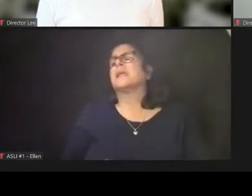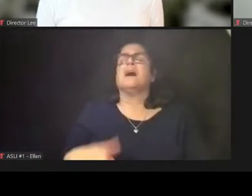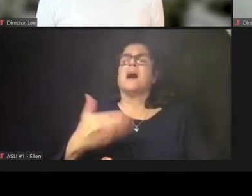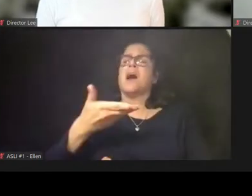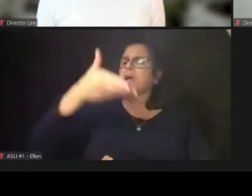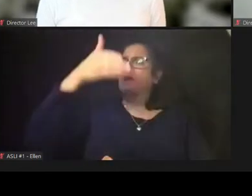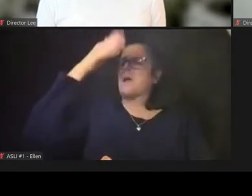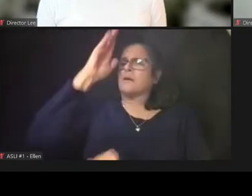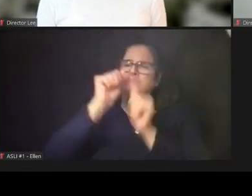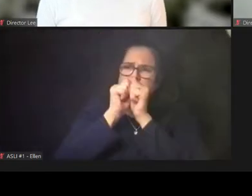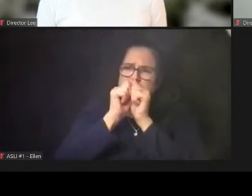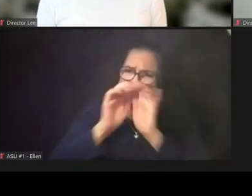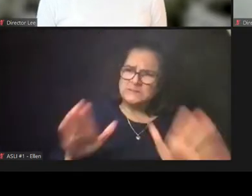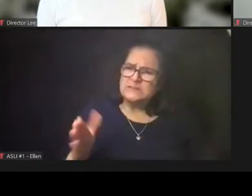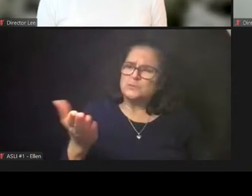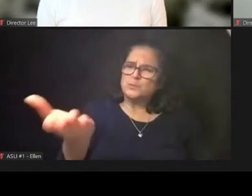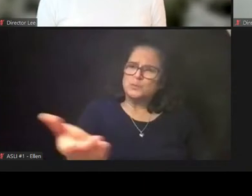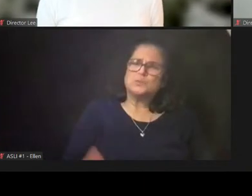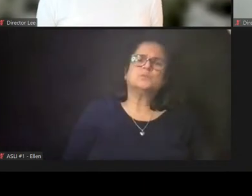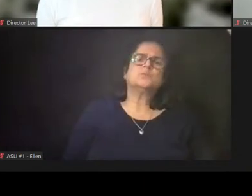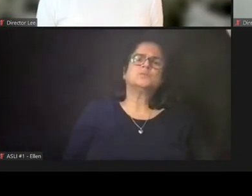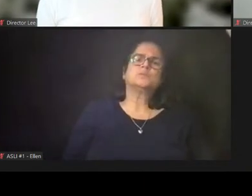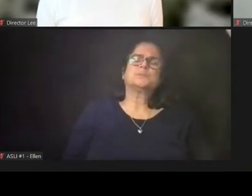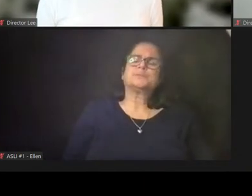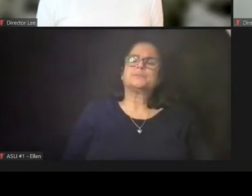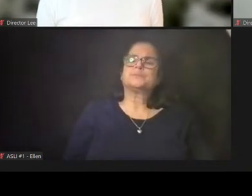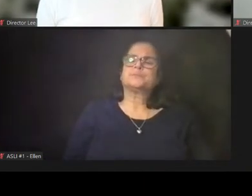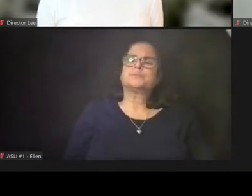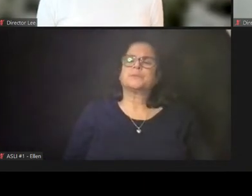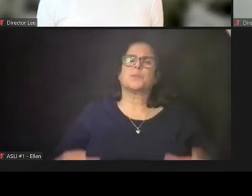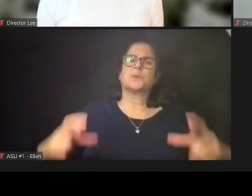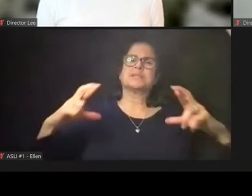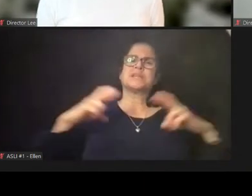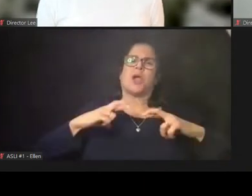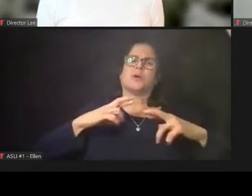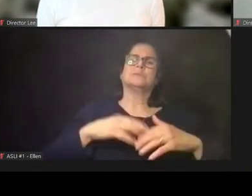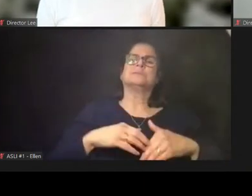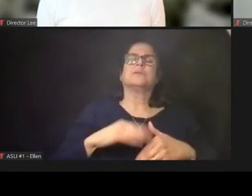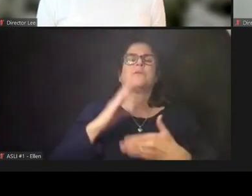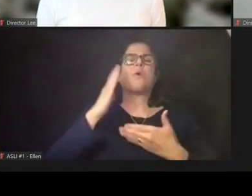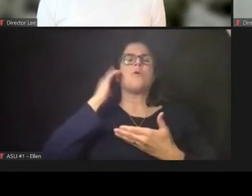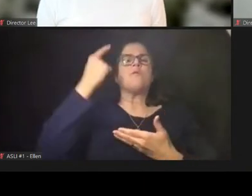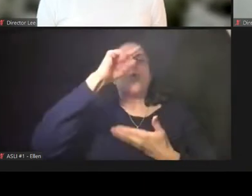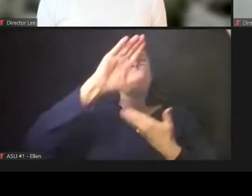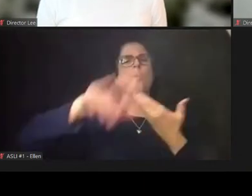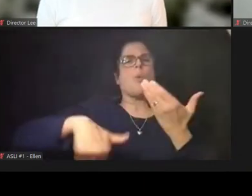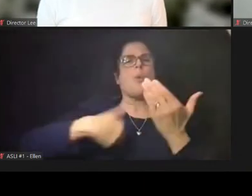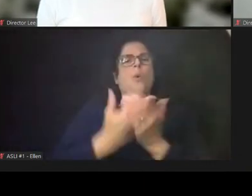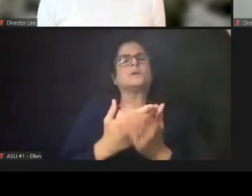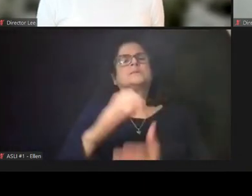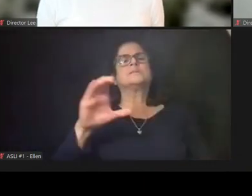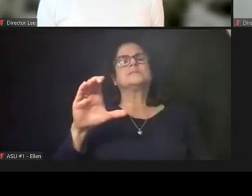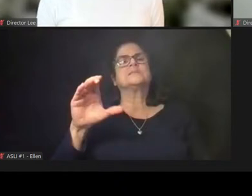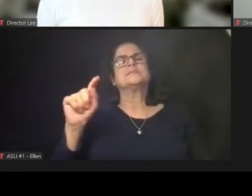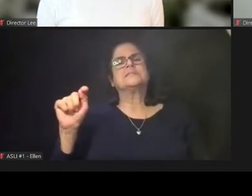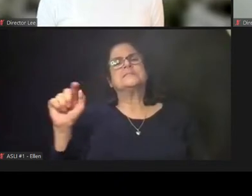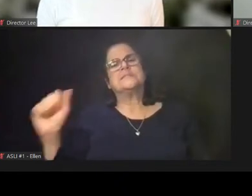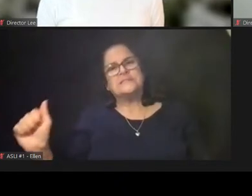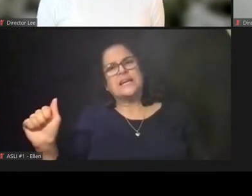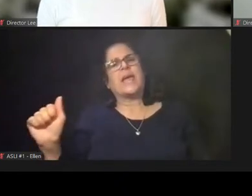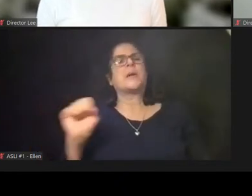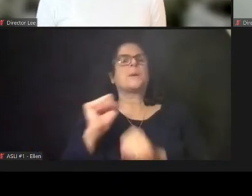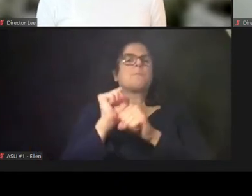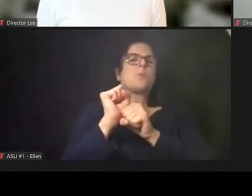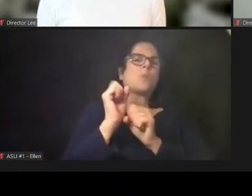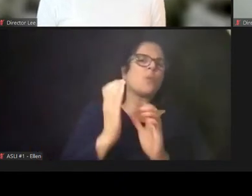retirement. And on behalf of the entire family of CTA employees, I want to once again thank you and your family